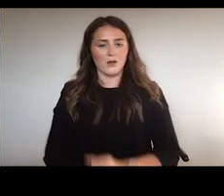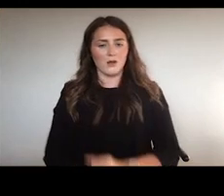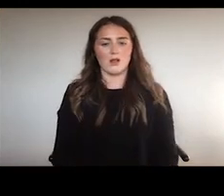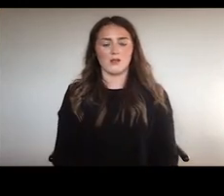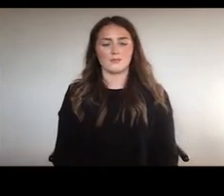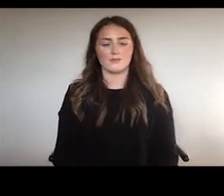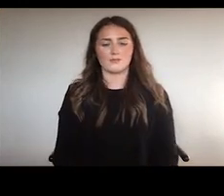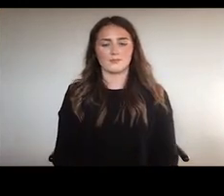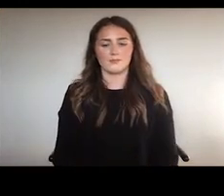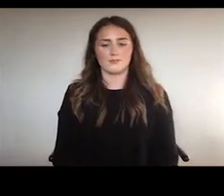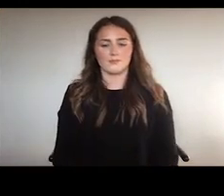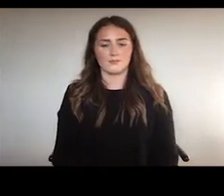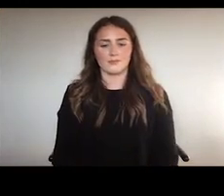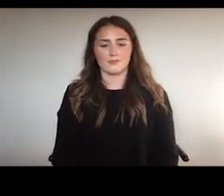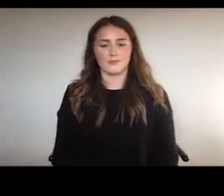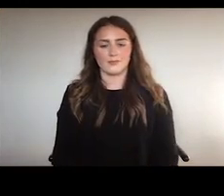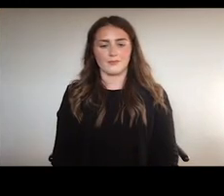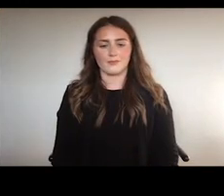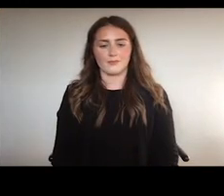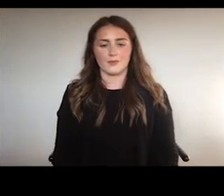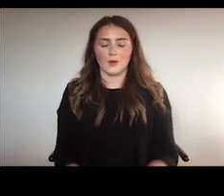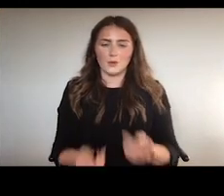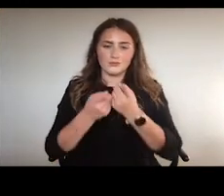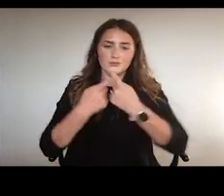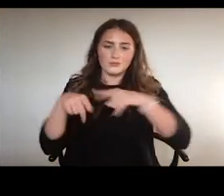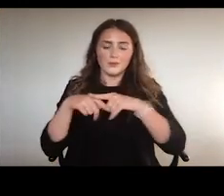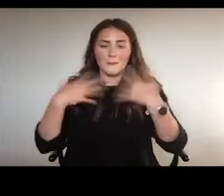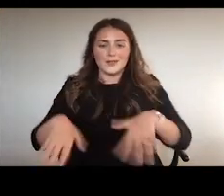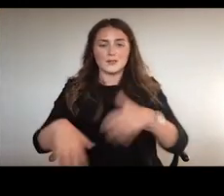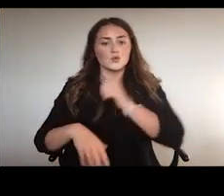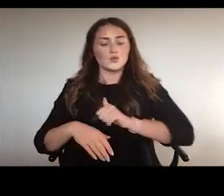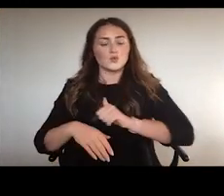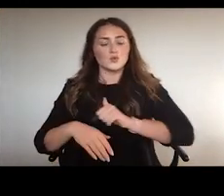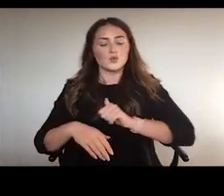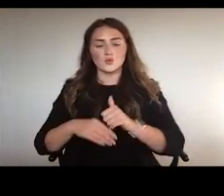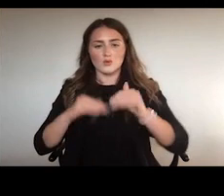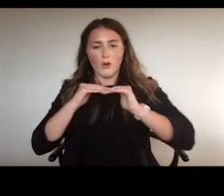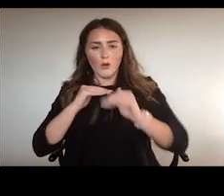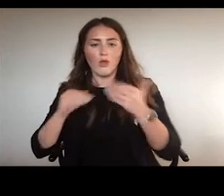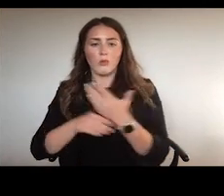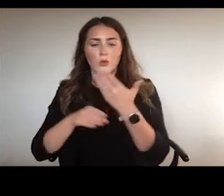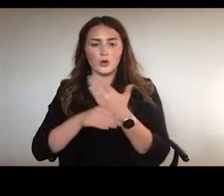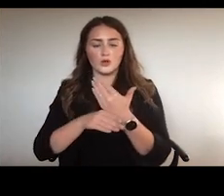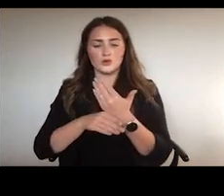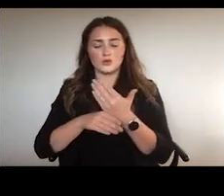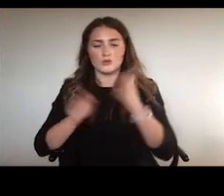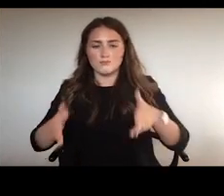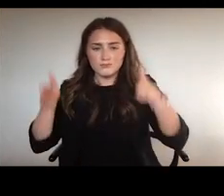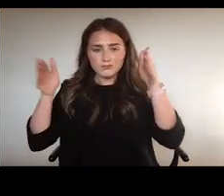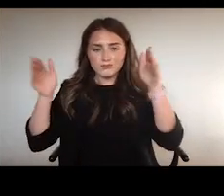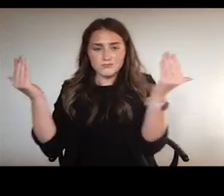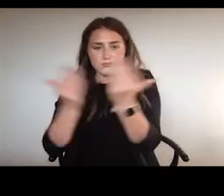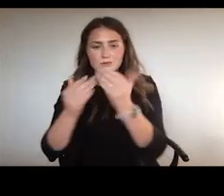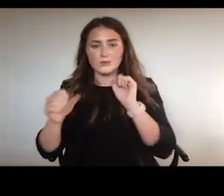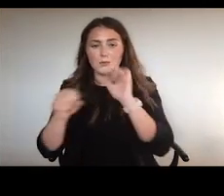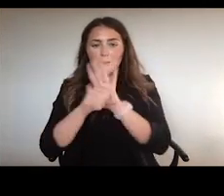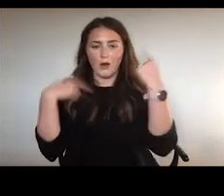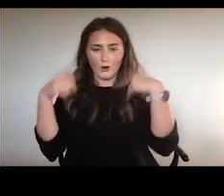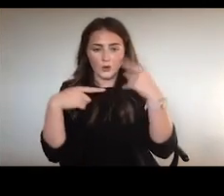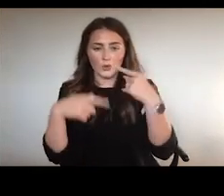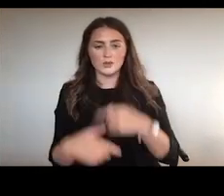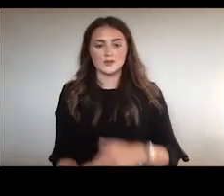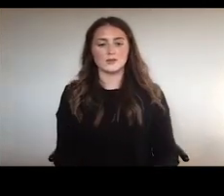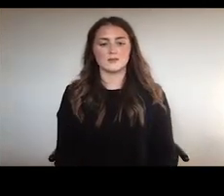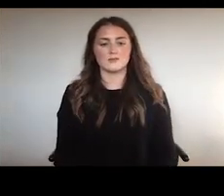low level, with approximately 80% of the route in a cutting, false cutting, or tunnel, and used earthworks where possible to reduce